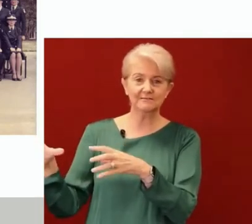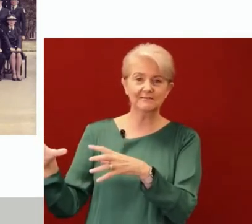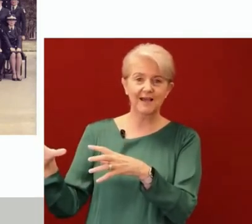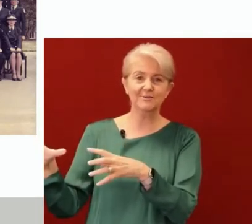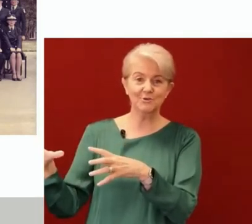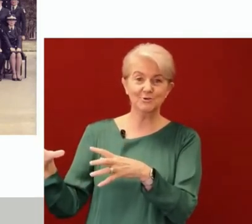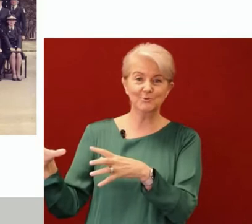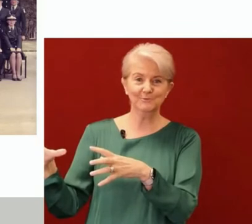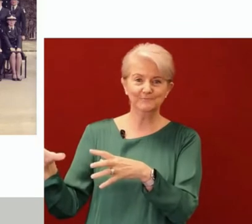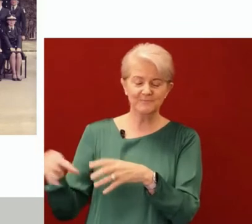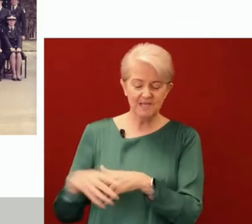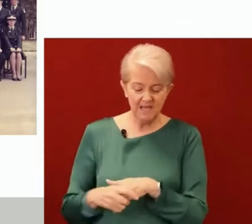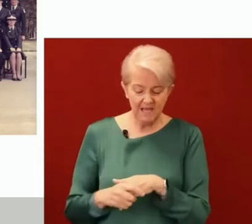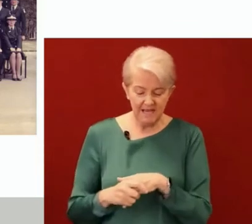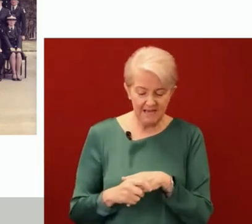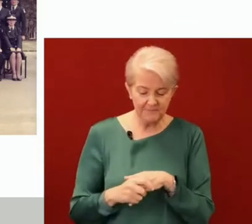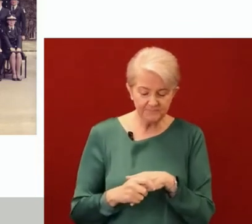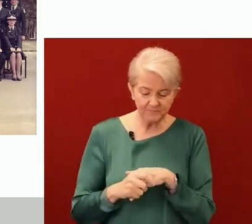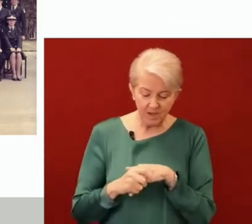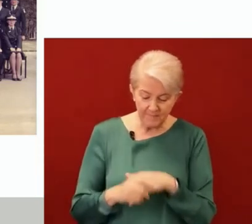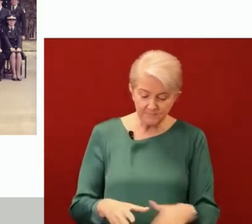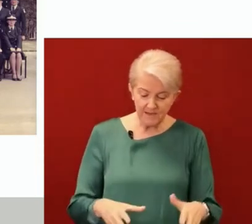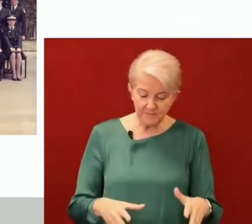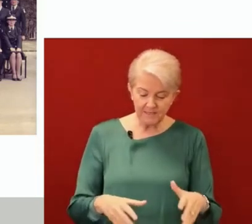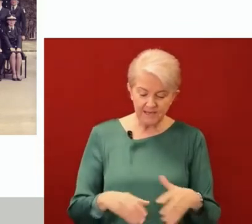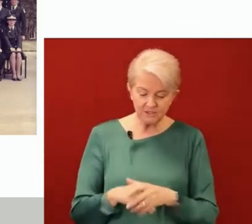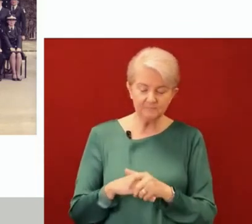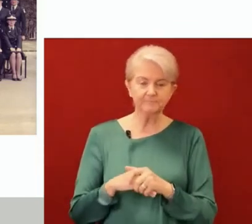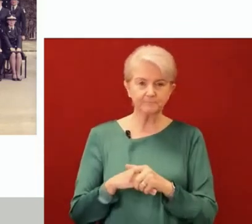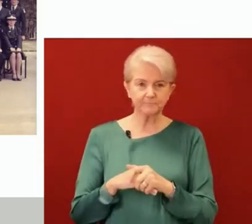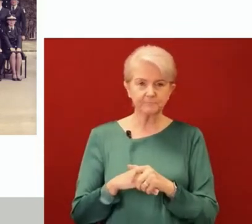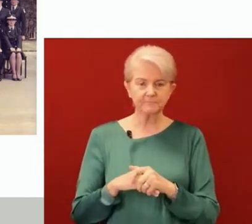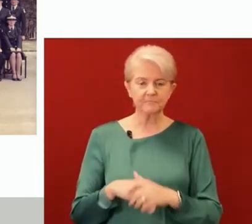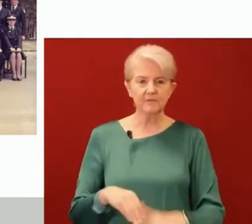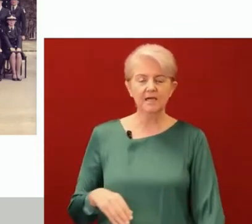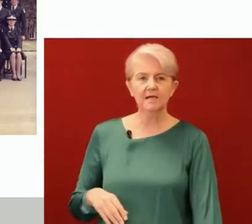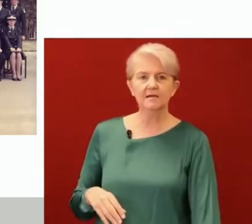truly unusual. I made my application